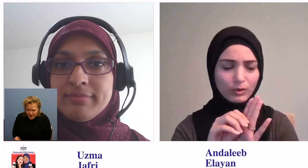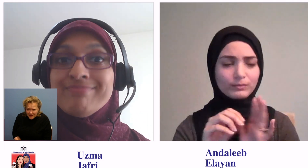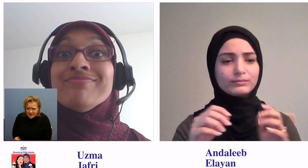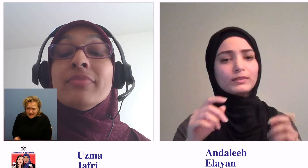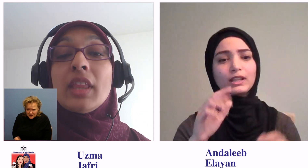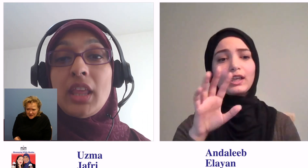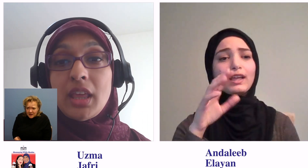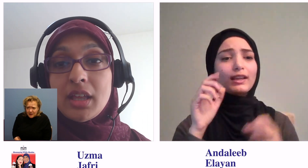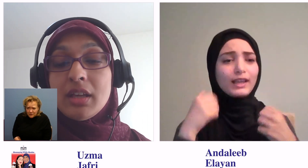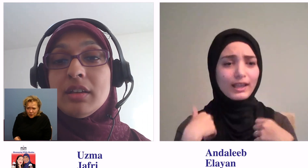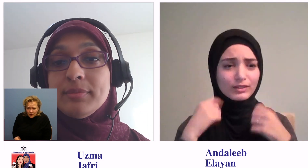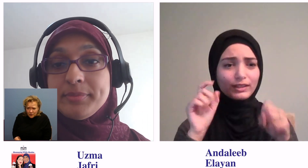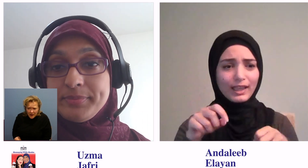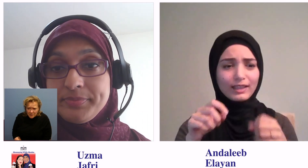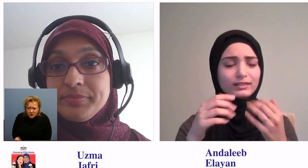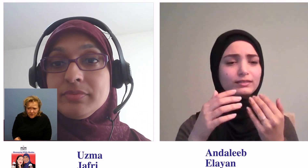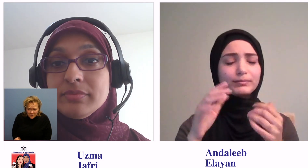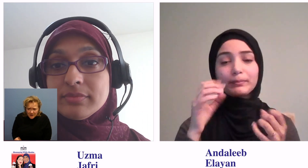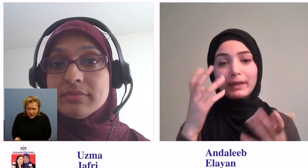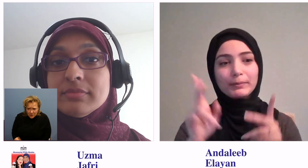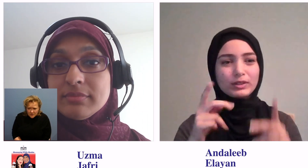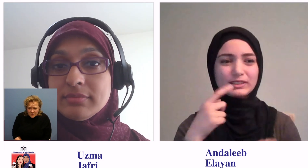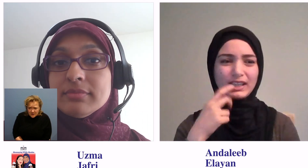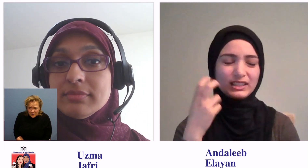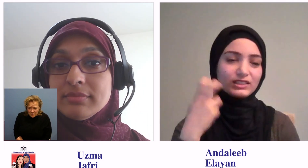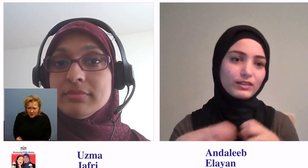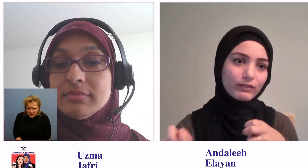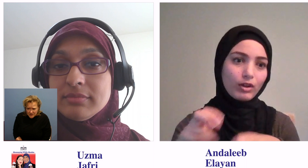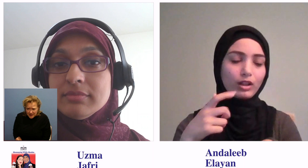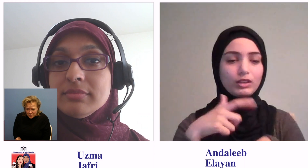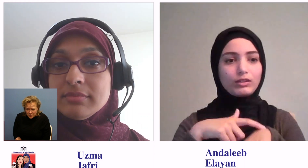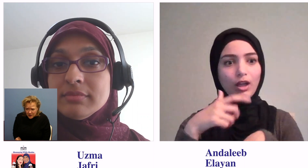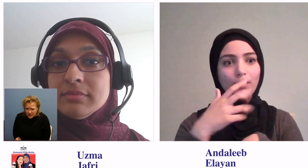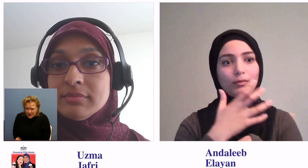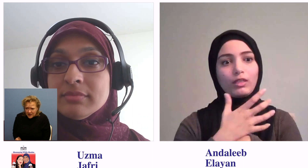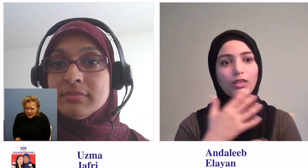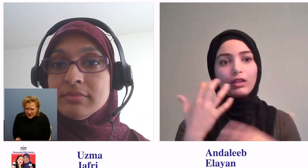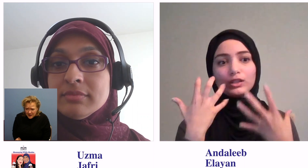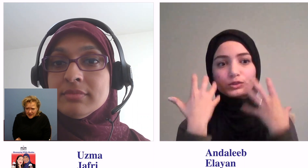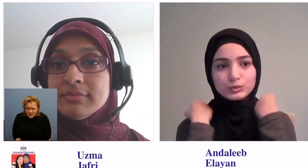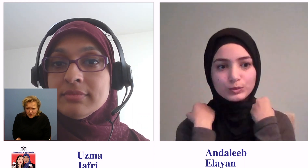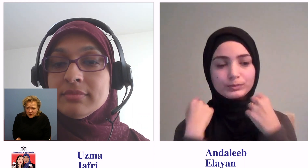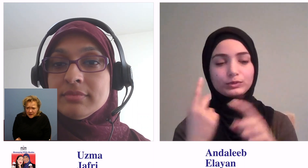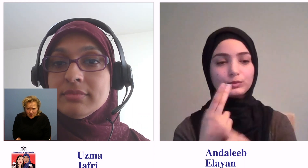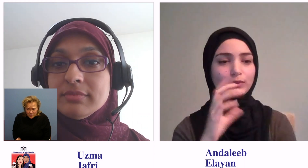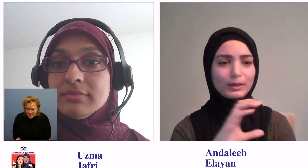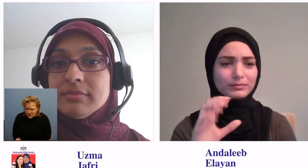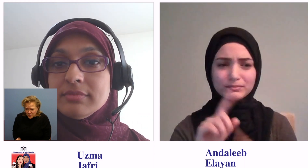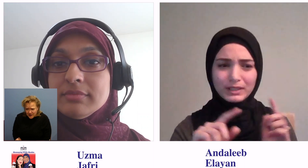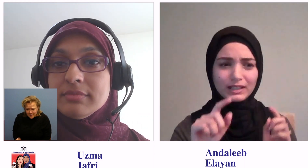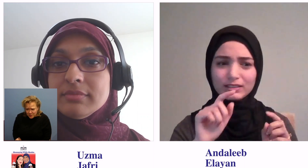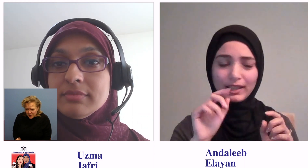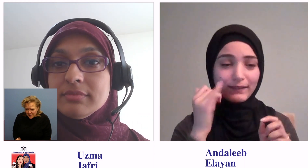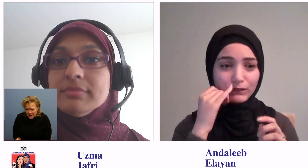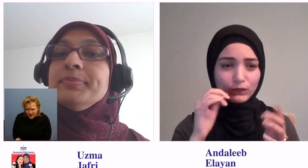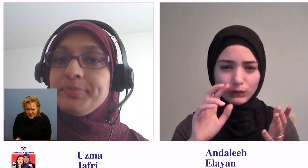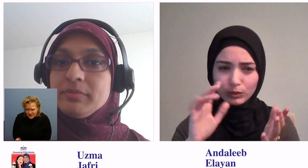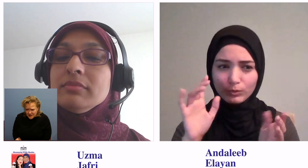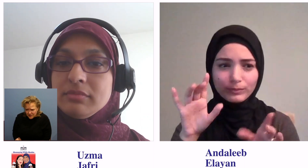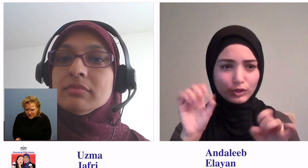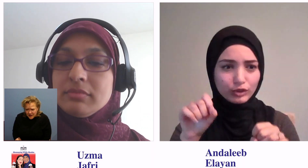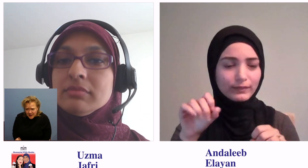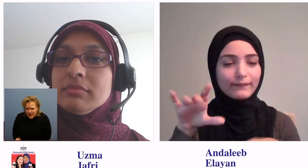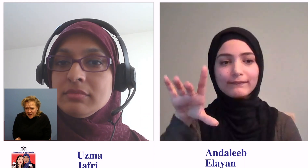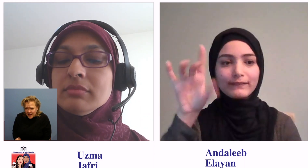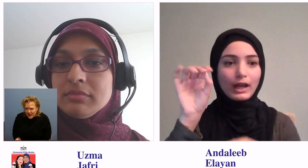set up for that, for captioning videos that are put together, it's really hard to try and lip read that kind